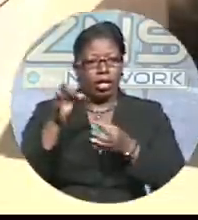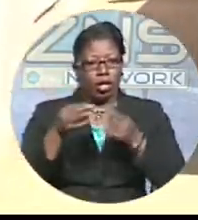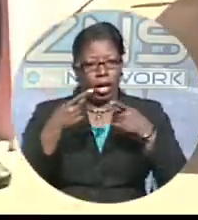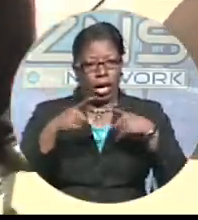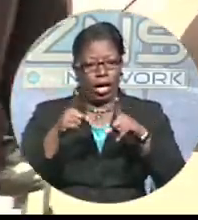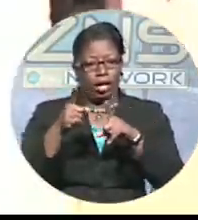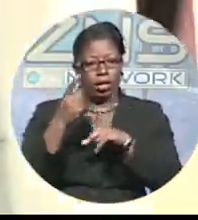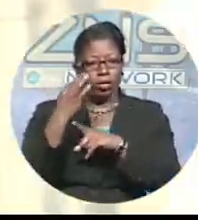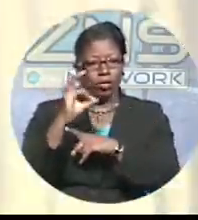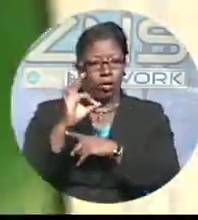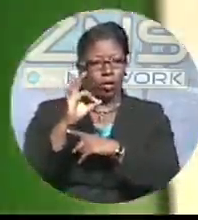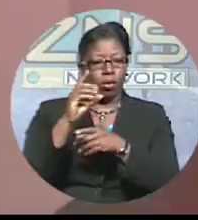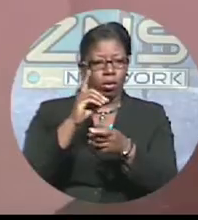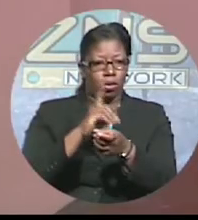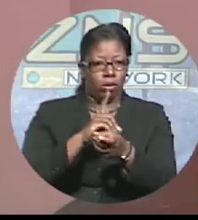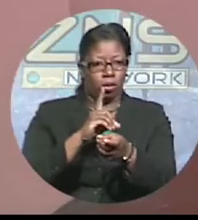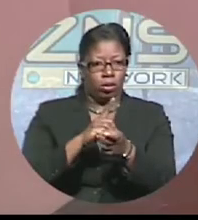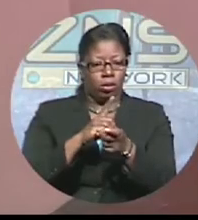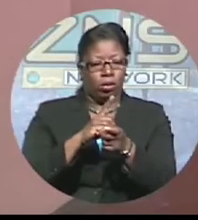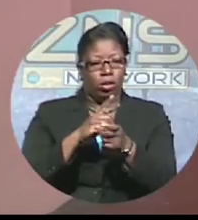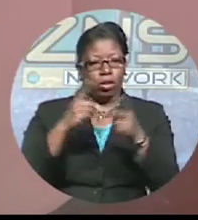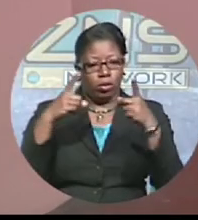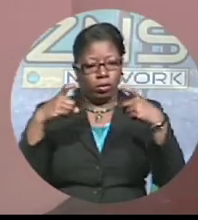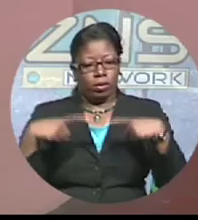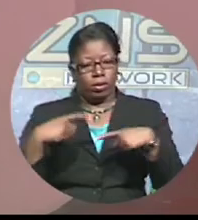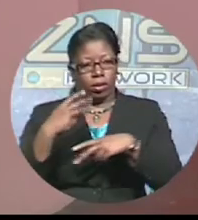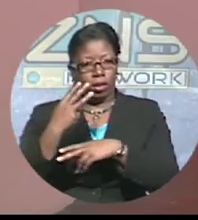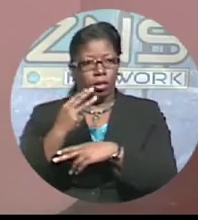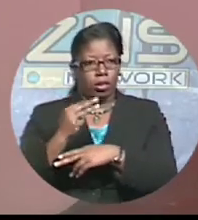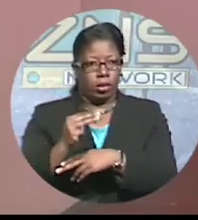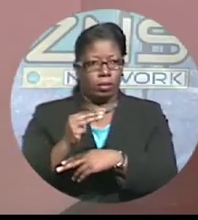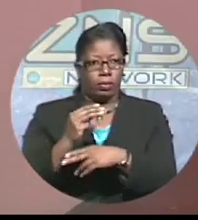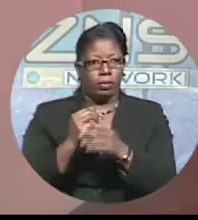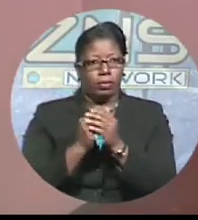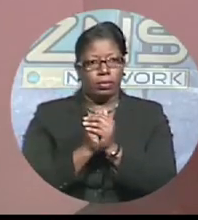psychiatric and social inquiry report. Fern Carey, CNN Network News.